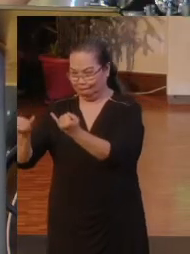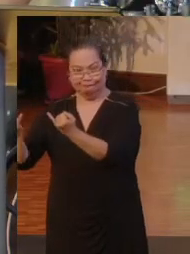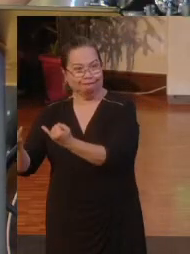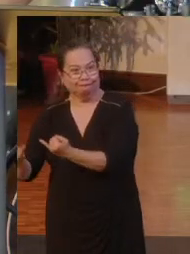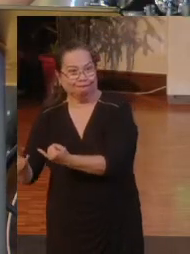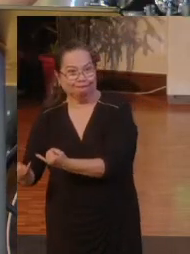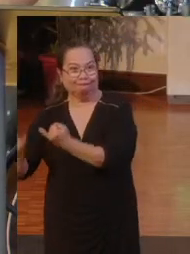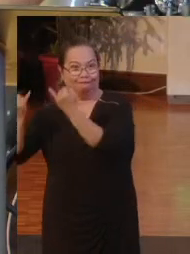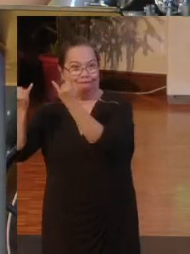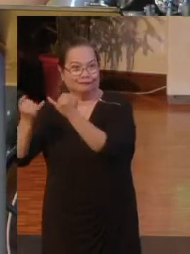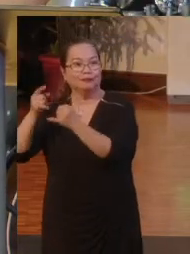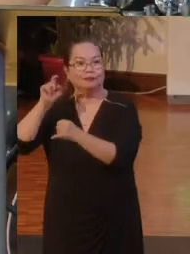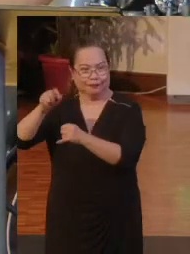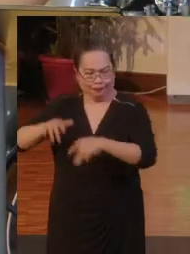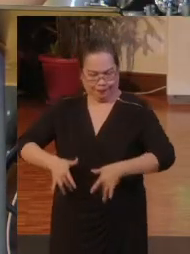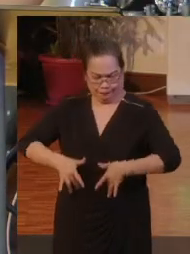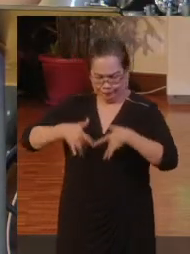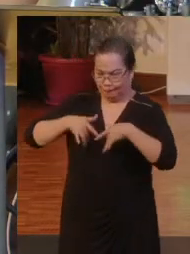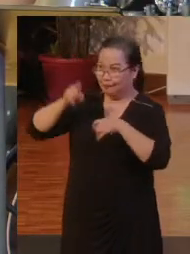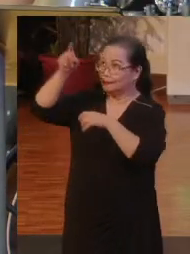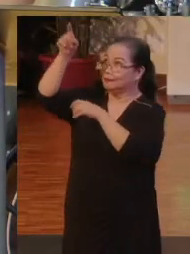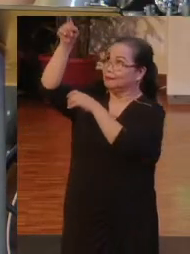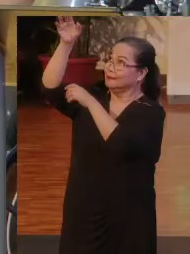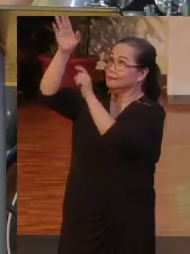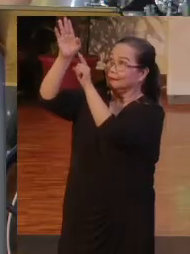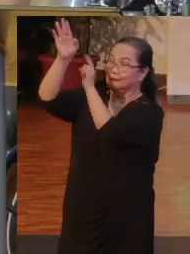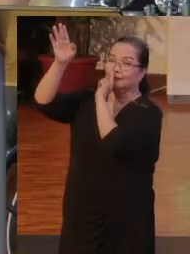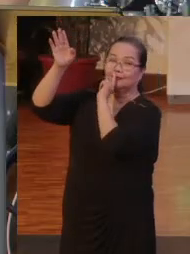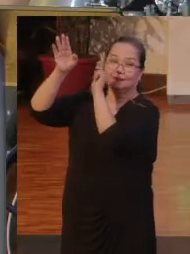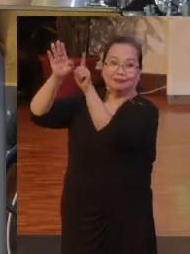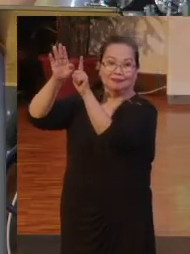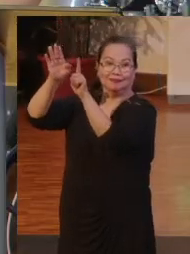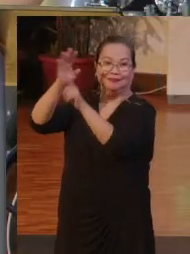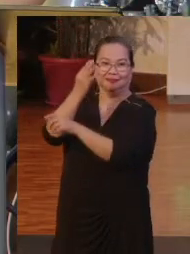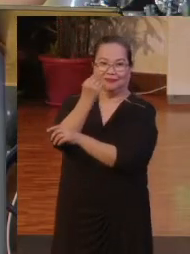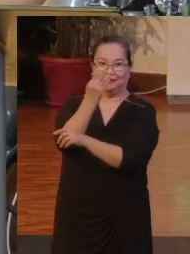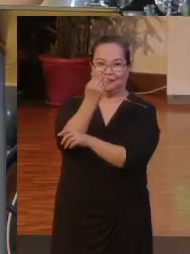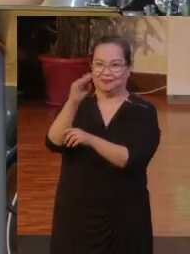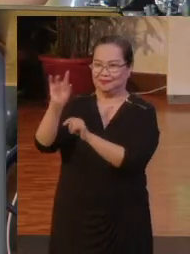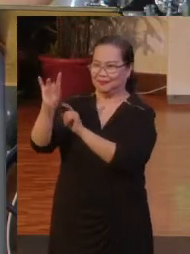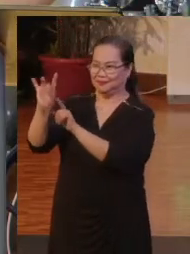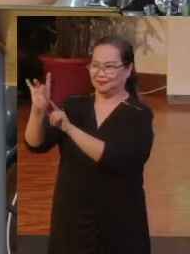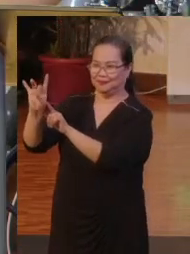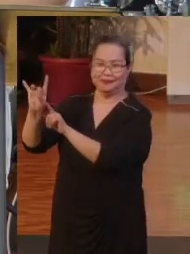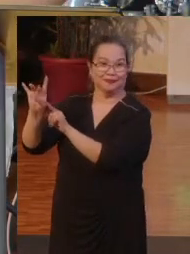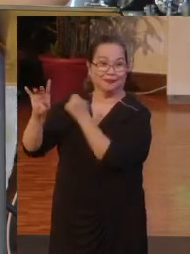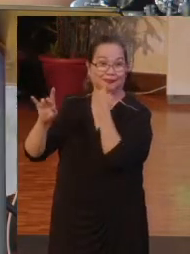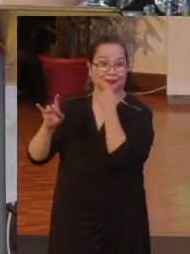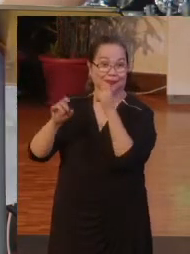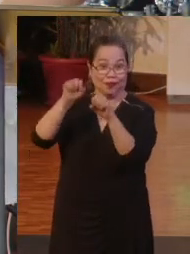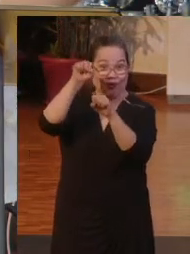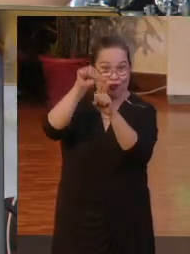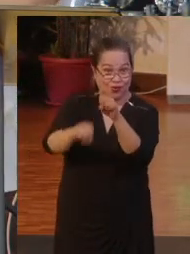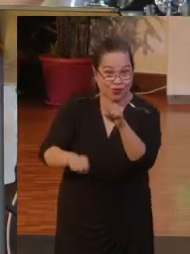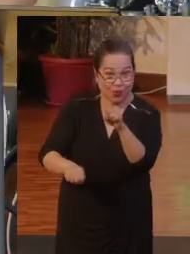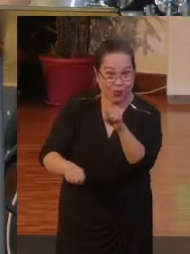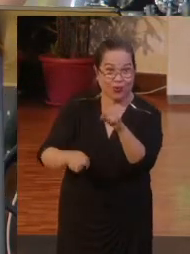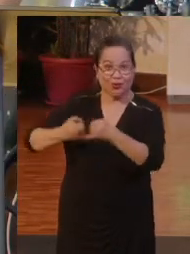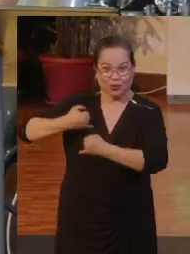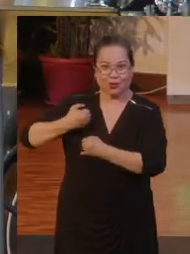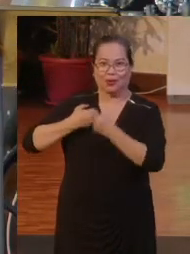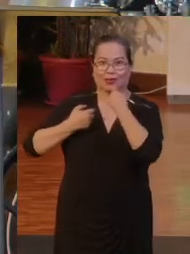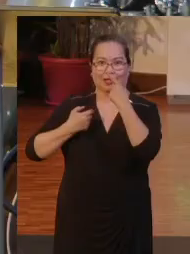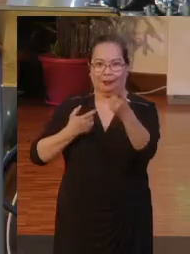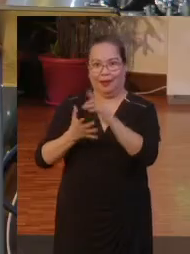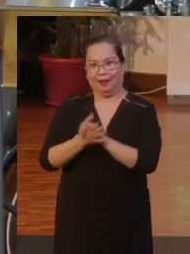sa buhay na Diyos. Tingnan natin yung verses 14 to 18. Now therefore, sabi ni Joshua,